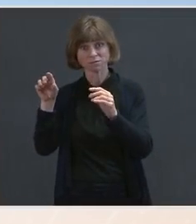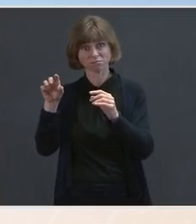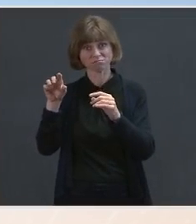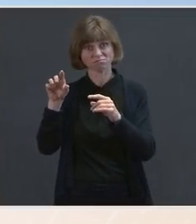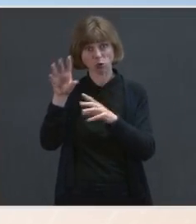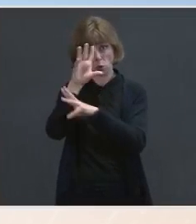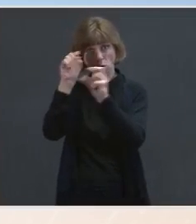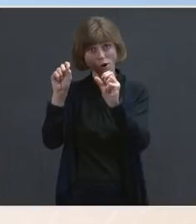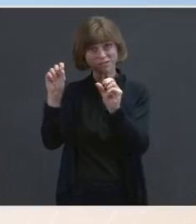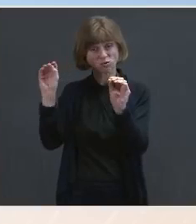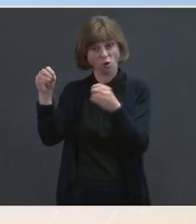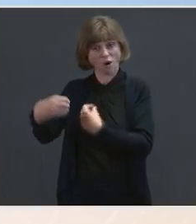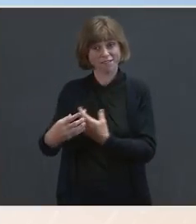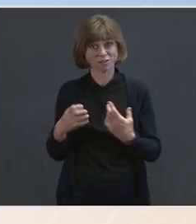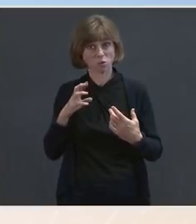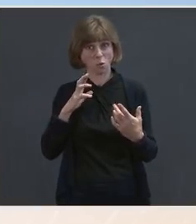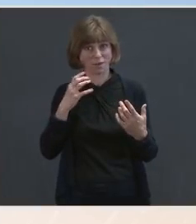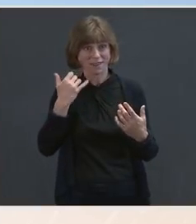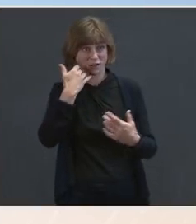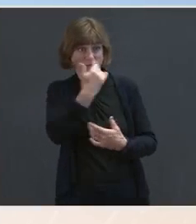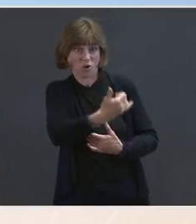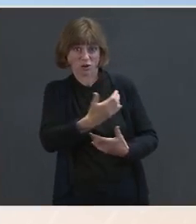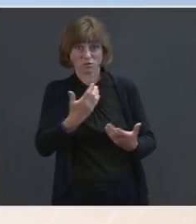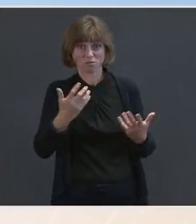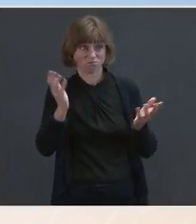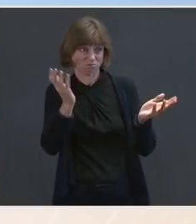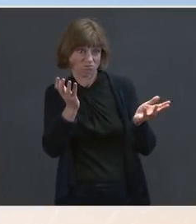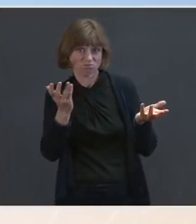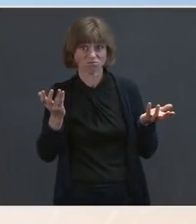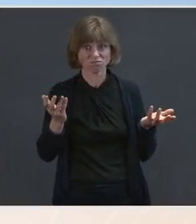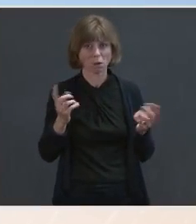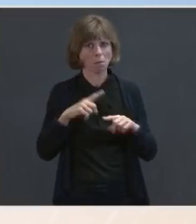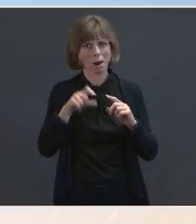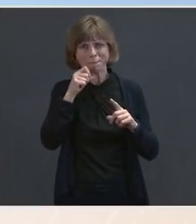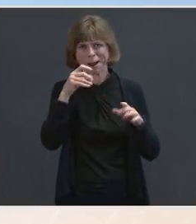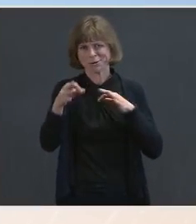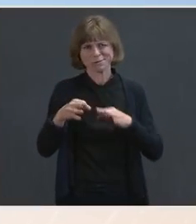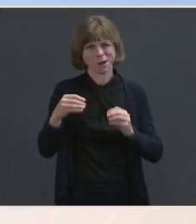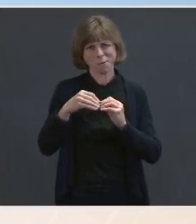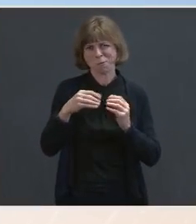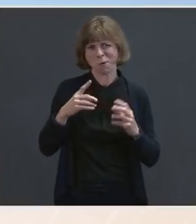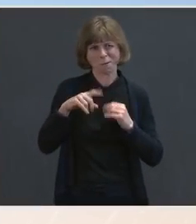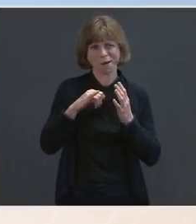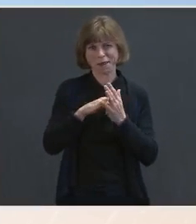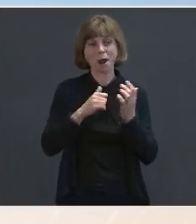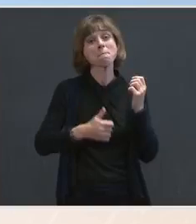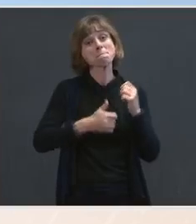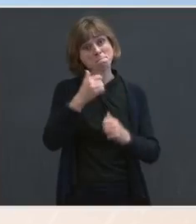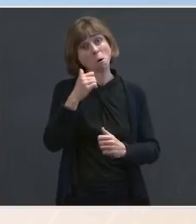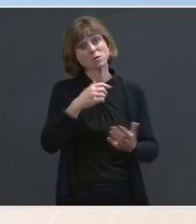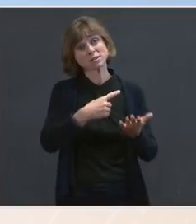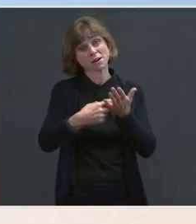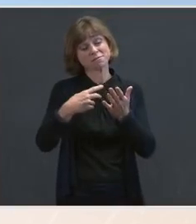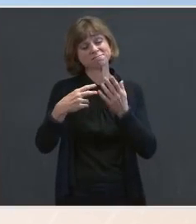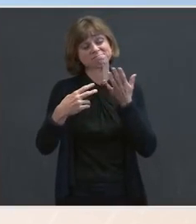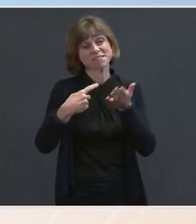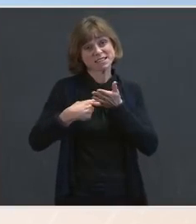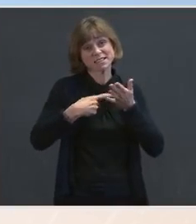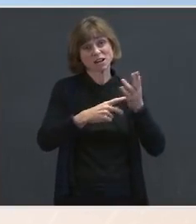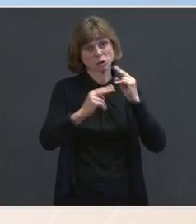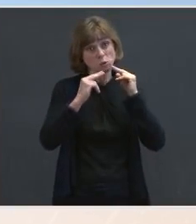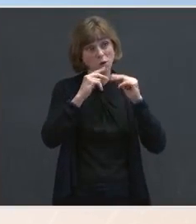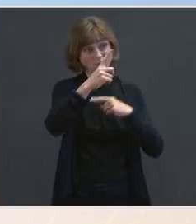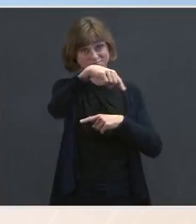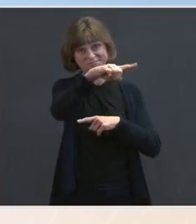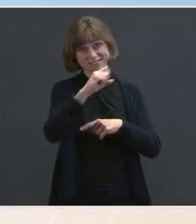outline any more particulars for you other than the majority of negotiation is between senators in Congress. And on schools, we